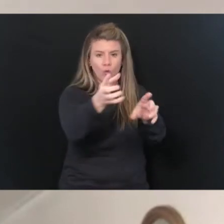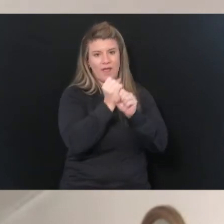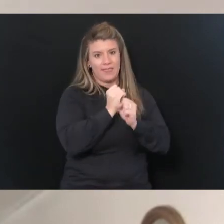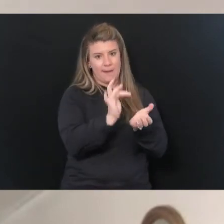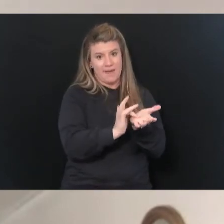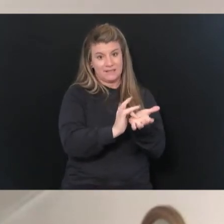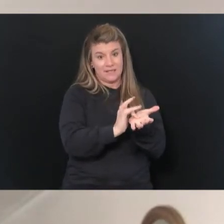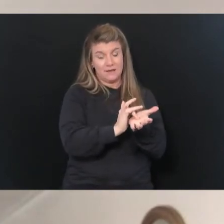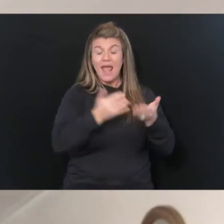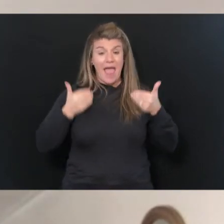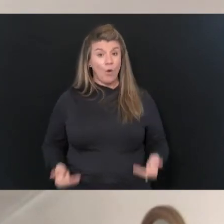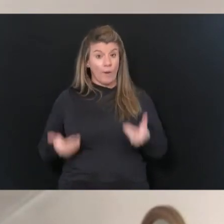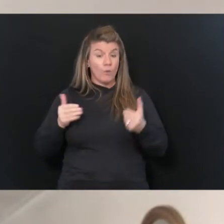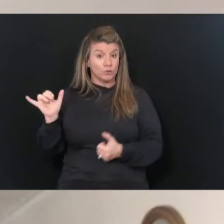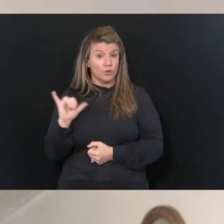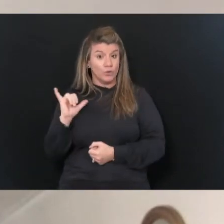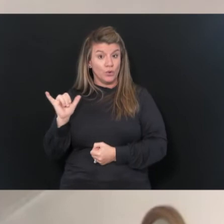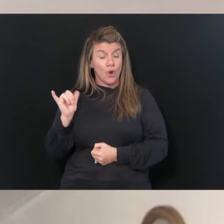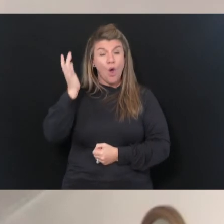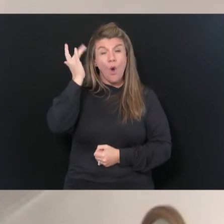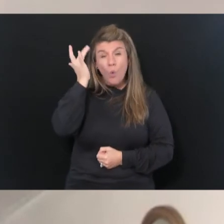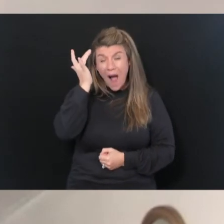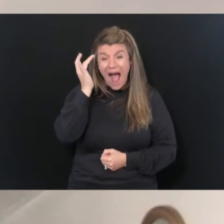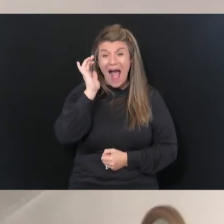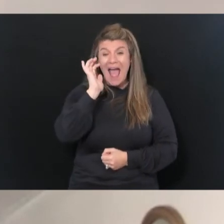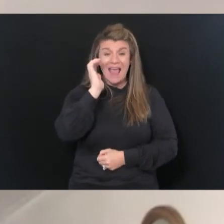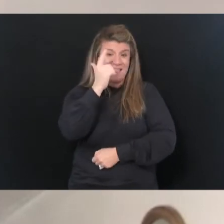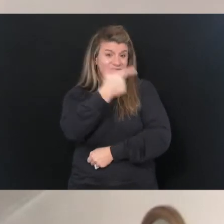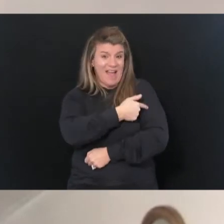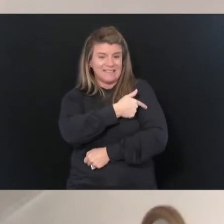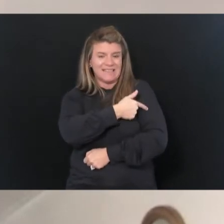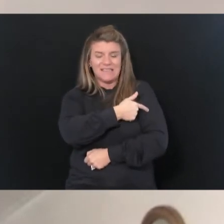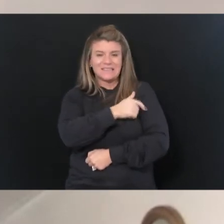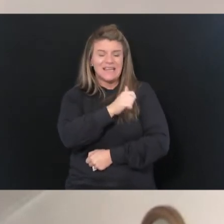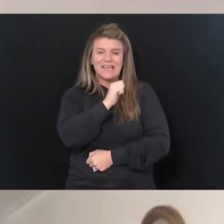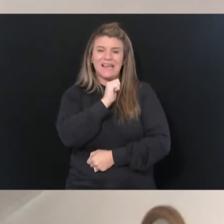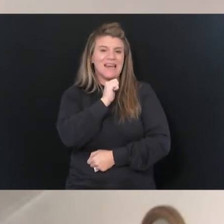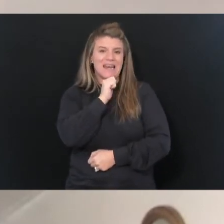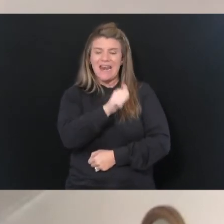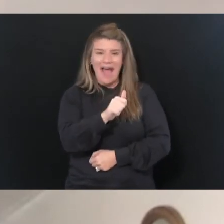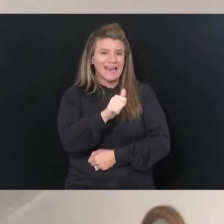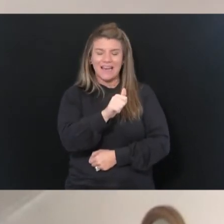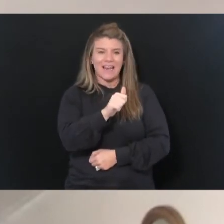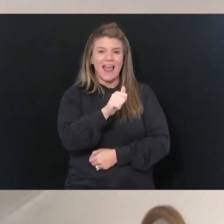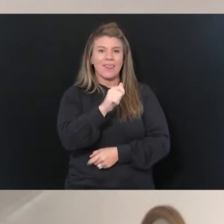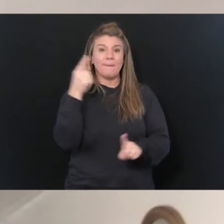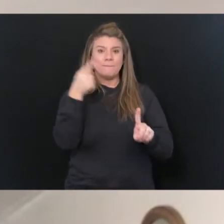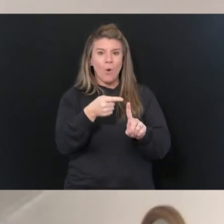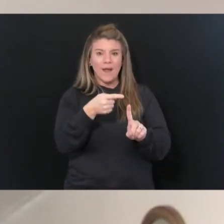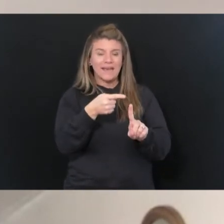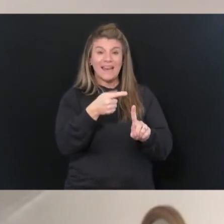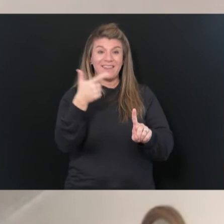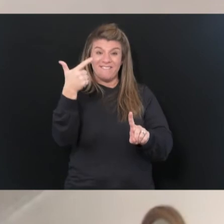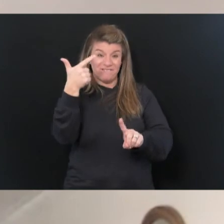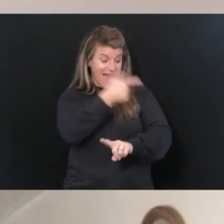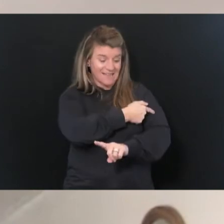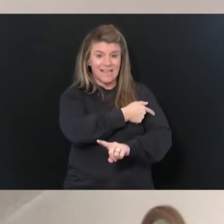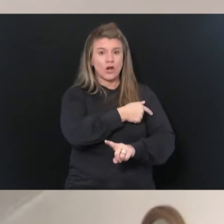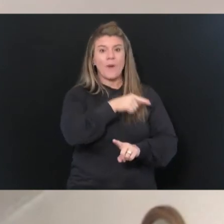as well, because the vaccines are really not the key. Vaccinations are the key. So West Virginia, keep at